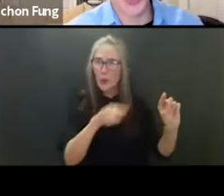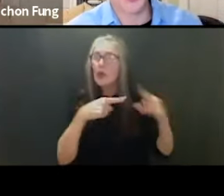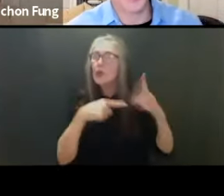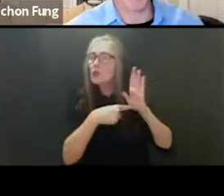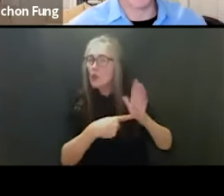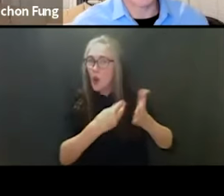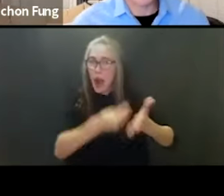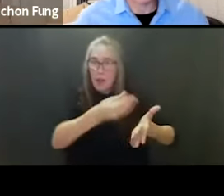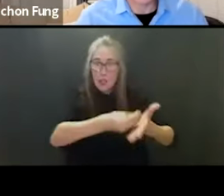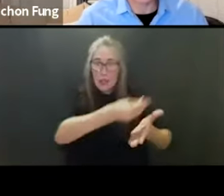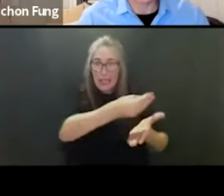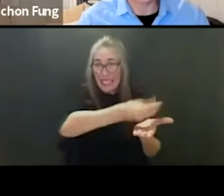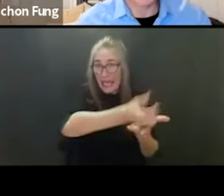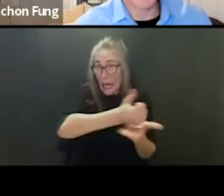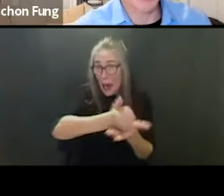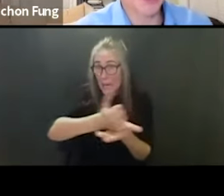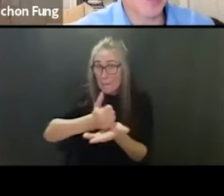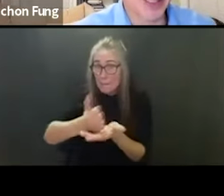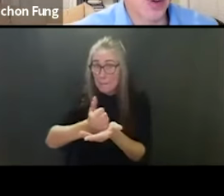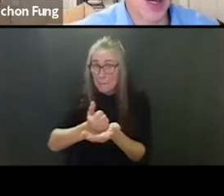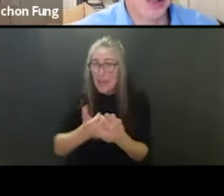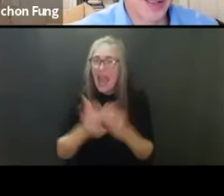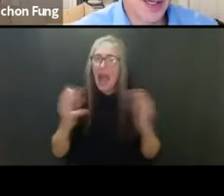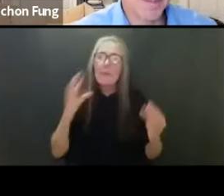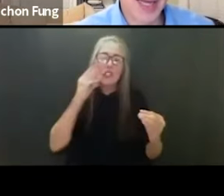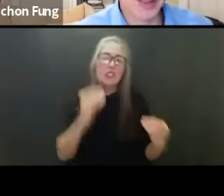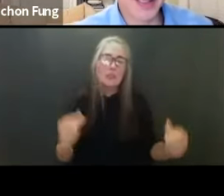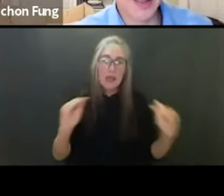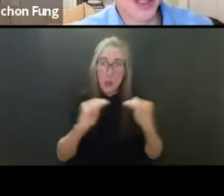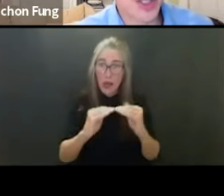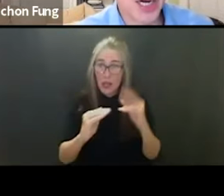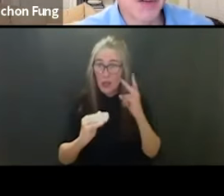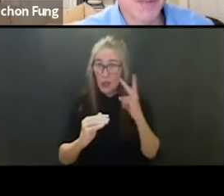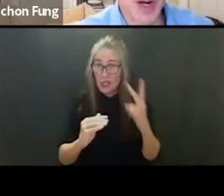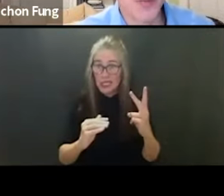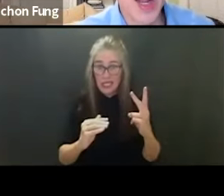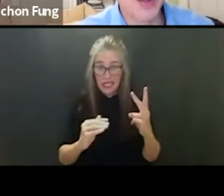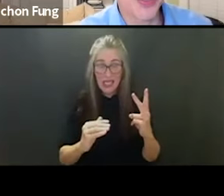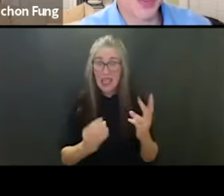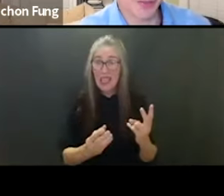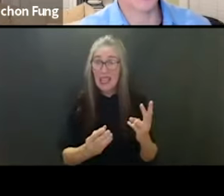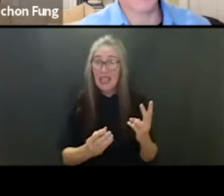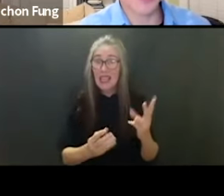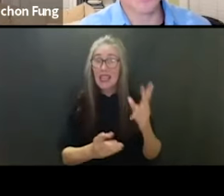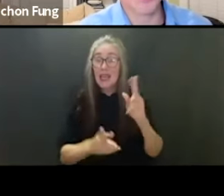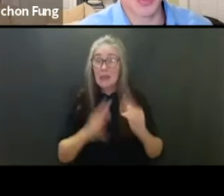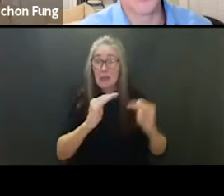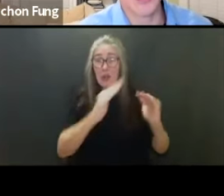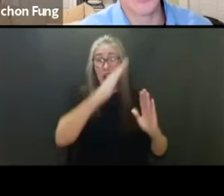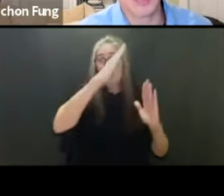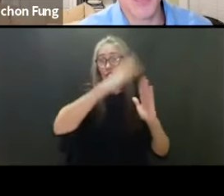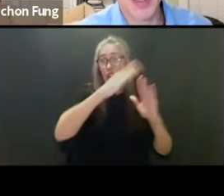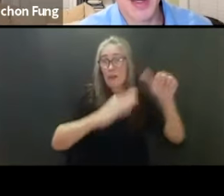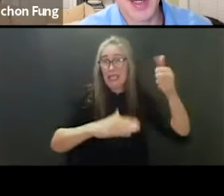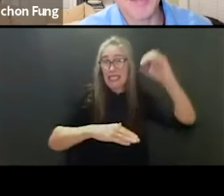is the first figure from the book, and it depicts income inequality by looking at the share of wealth, of income, I'm sorry,